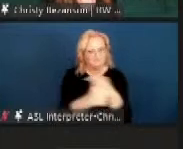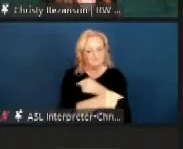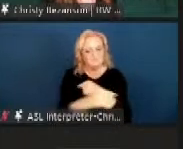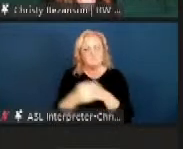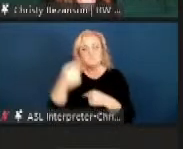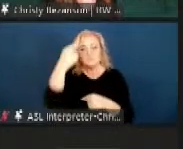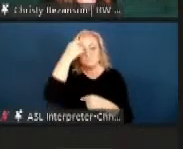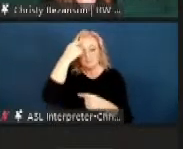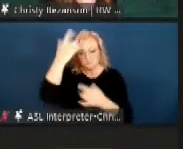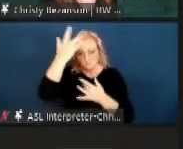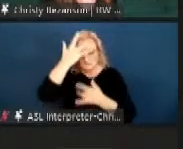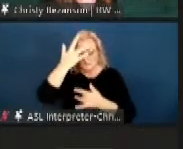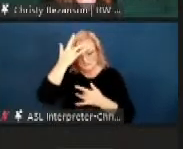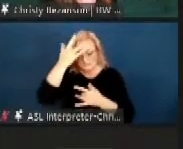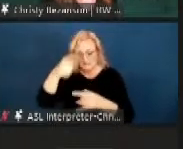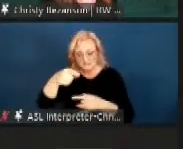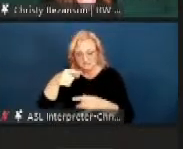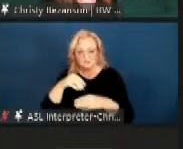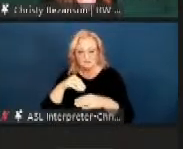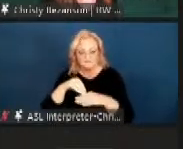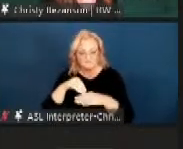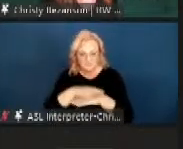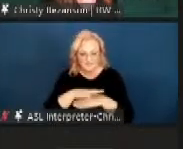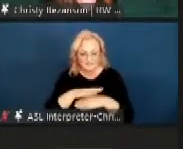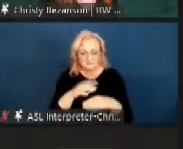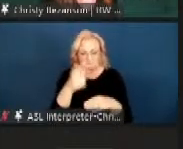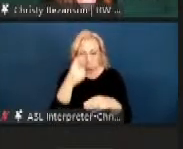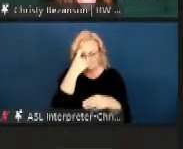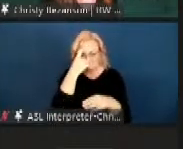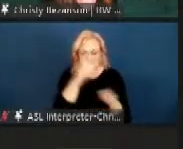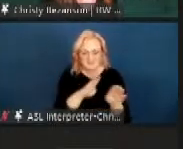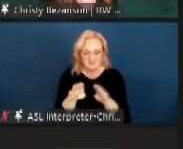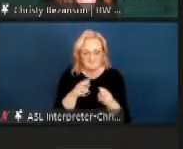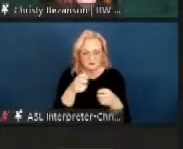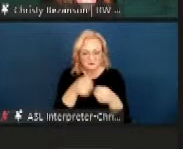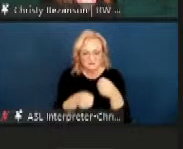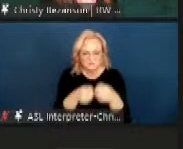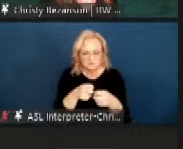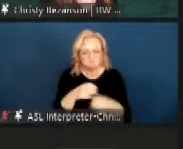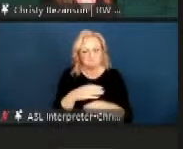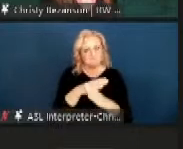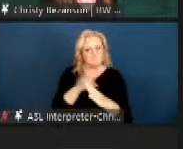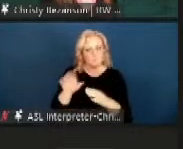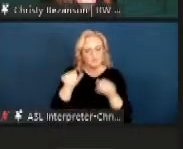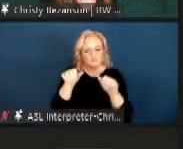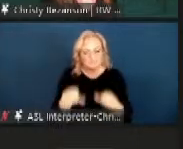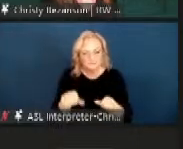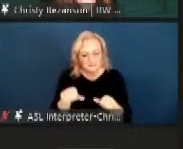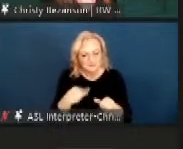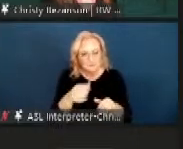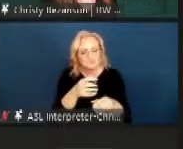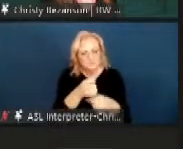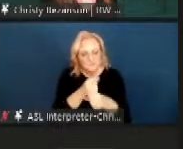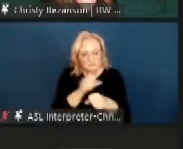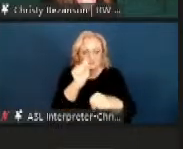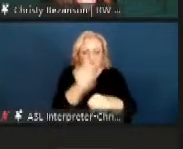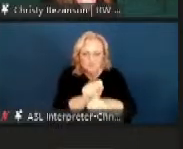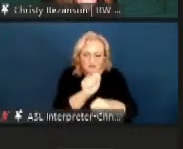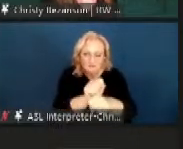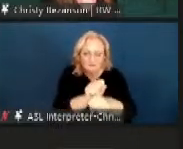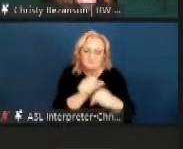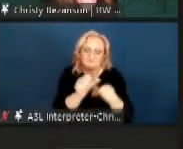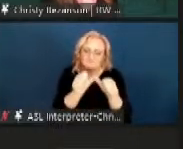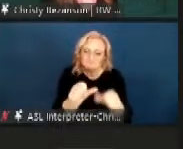oftentimes leads to cognitive and behavioral issues that will hinder an individual's ability to gain and maintain employment. It has